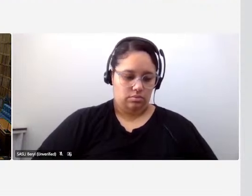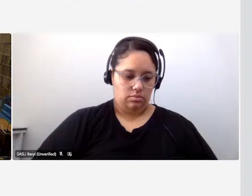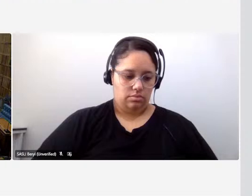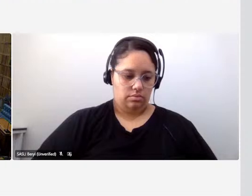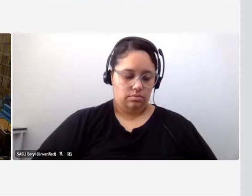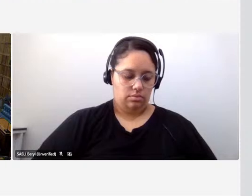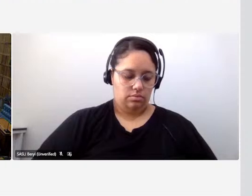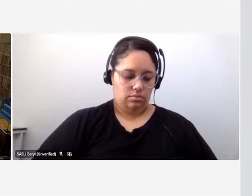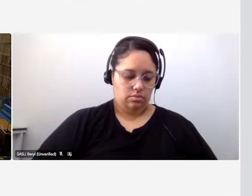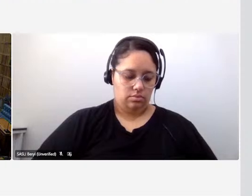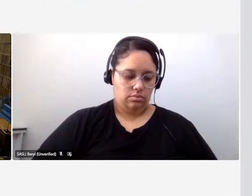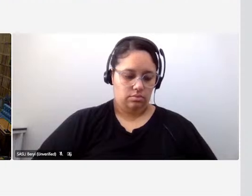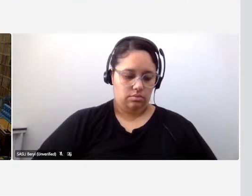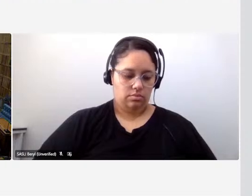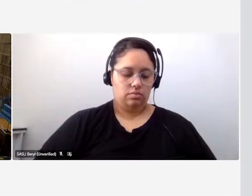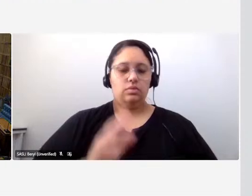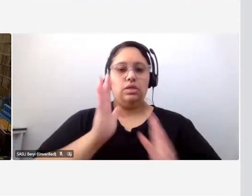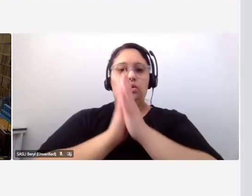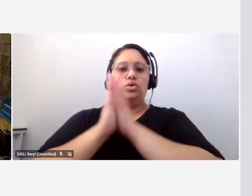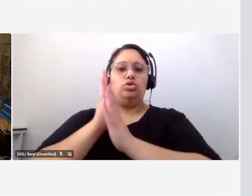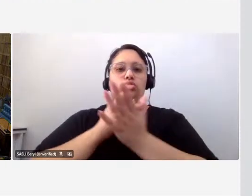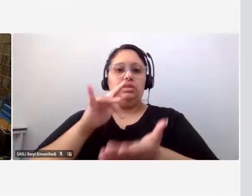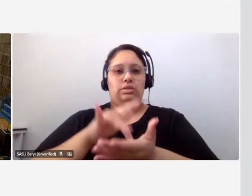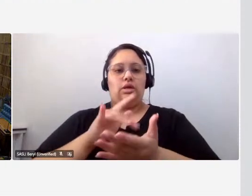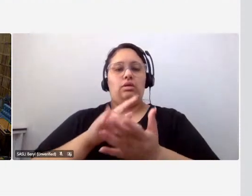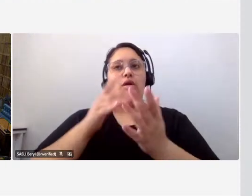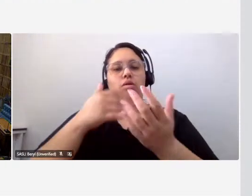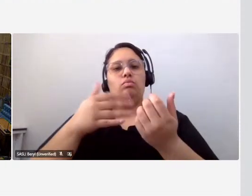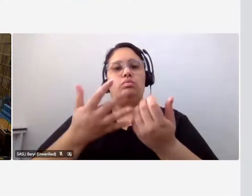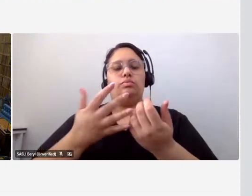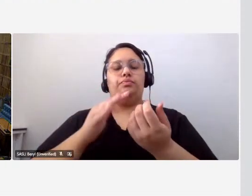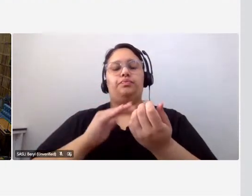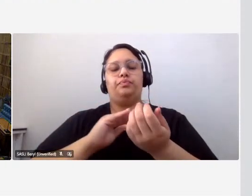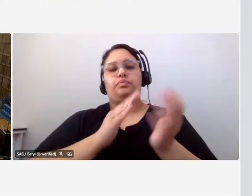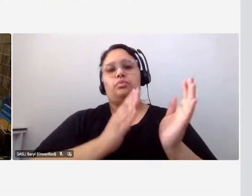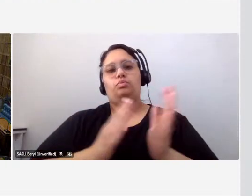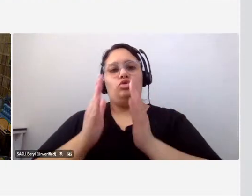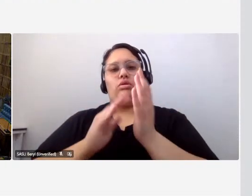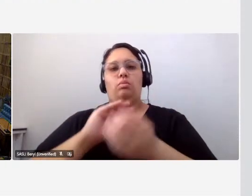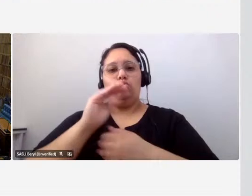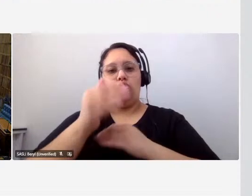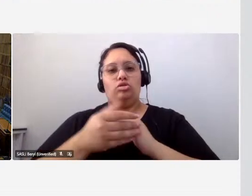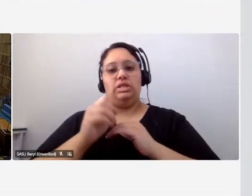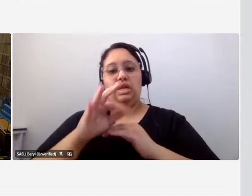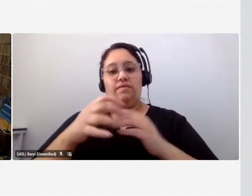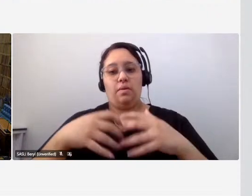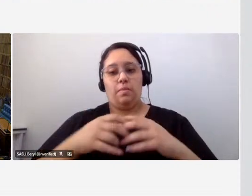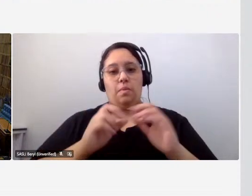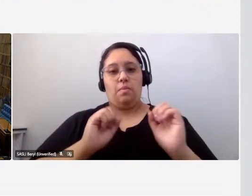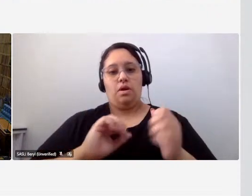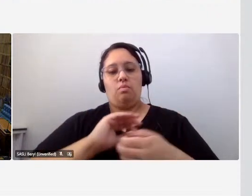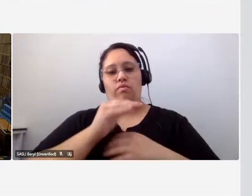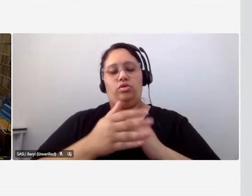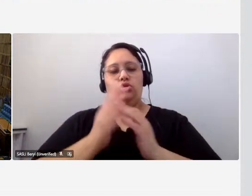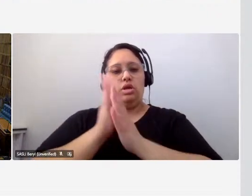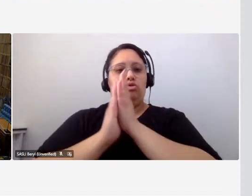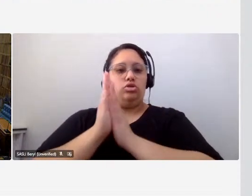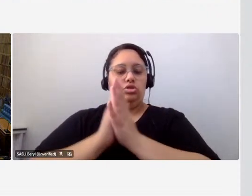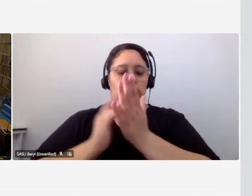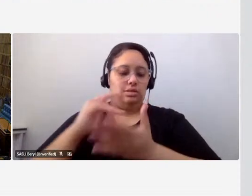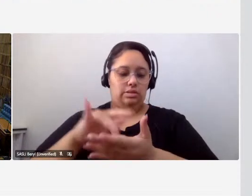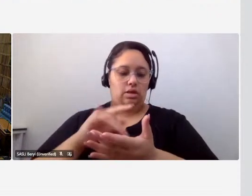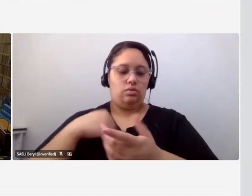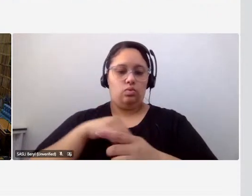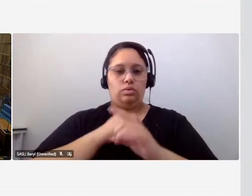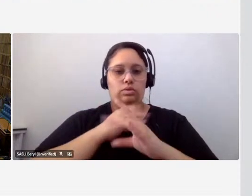years as a provincial heritage site, which that's just a provisional protection. If it is established that it's a provincial heritage site, we